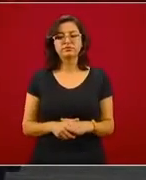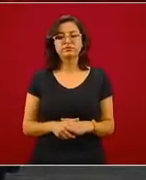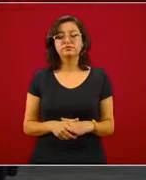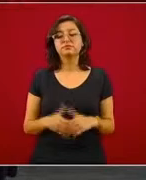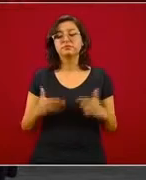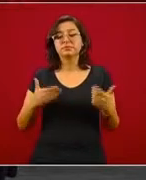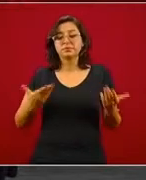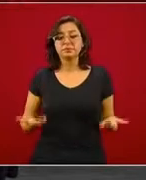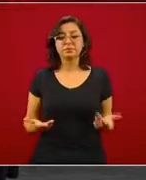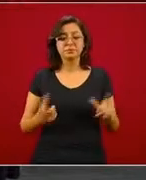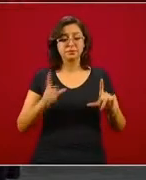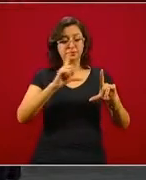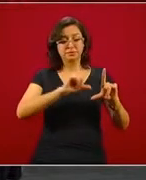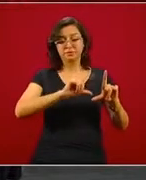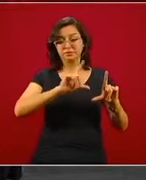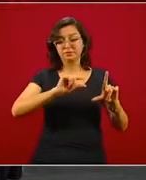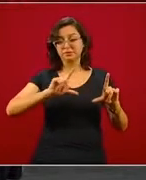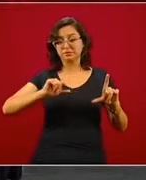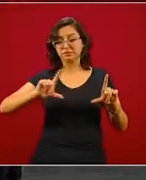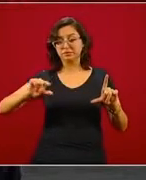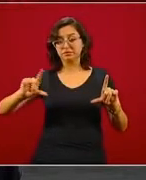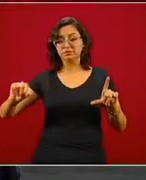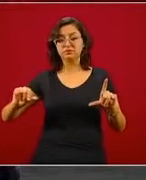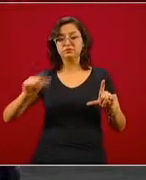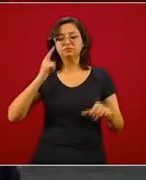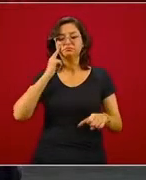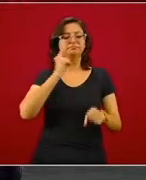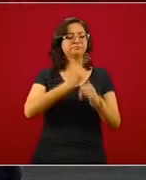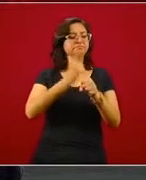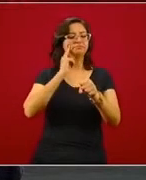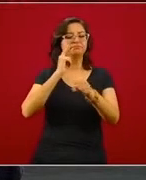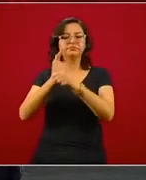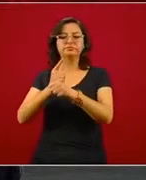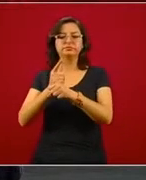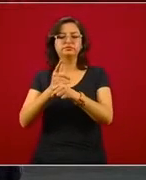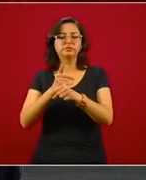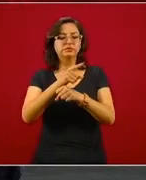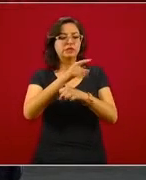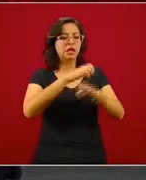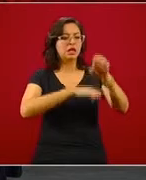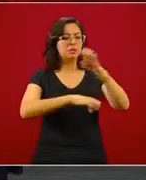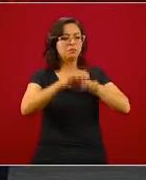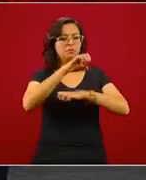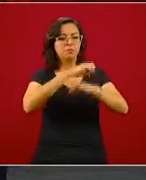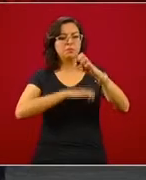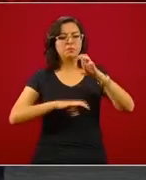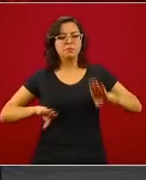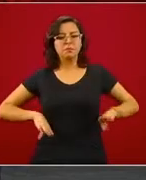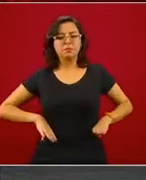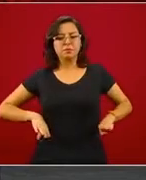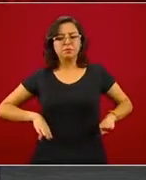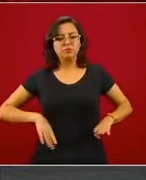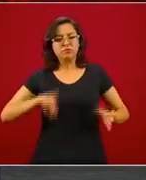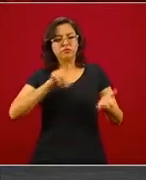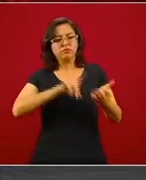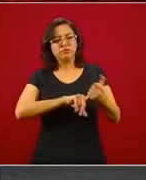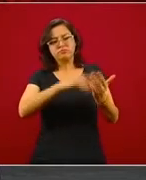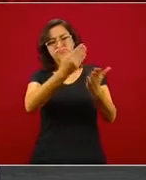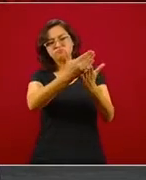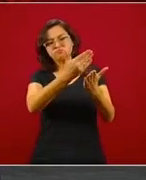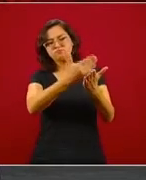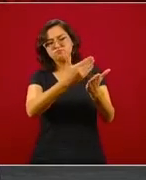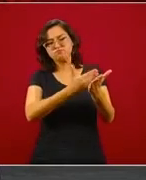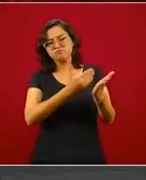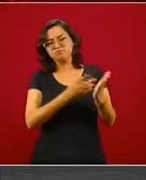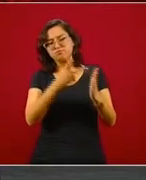doctor confirmed that it was COVID. So this graph here helps us to identify